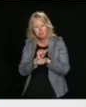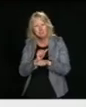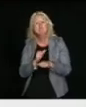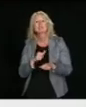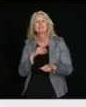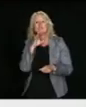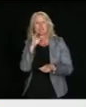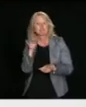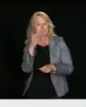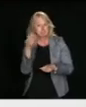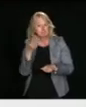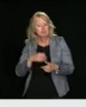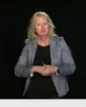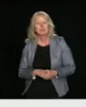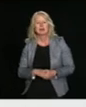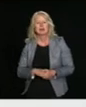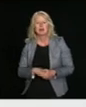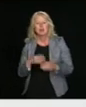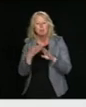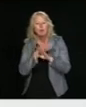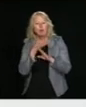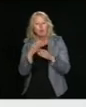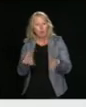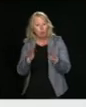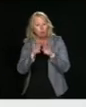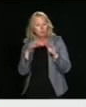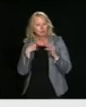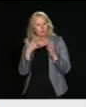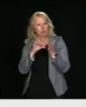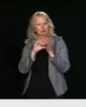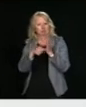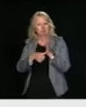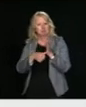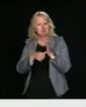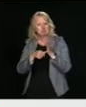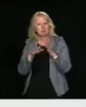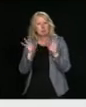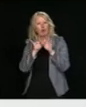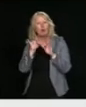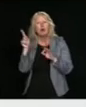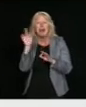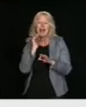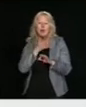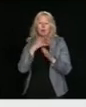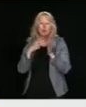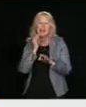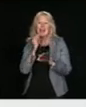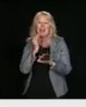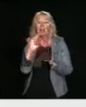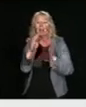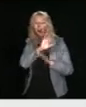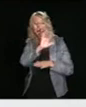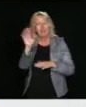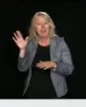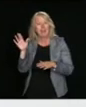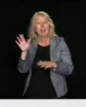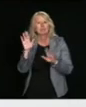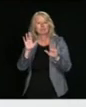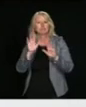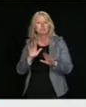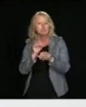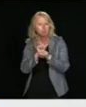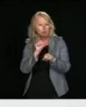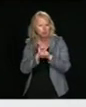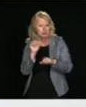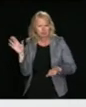closing, I would like to highlight the importance of our researchers and the work that they do throughout our country. Canadians can be